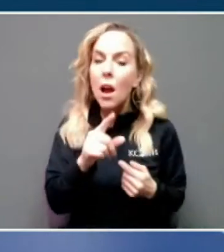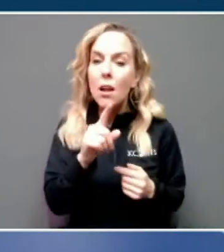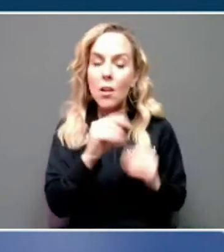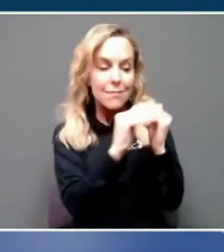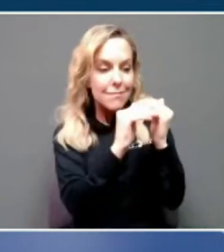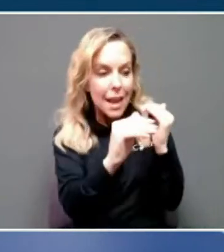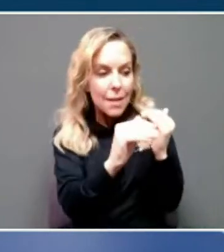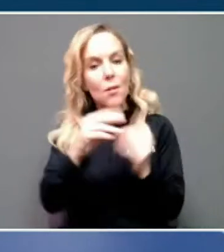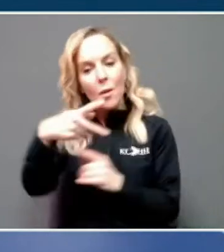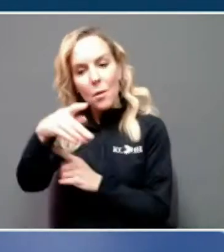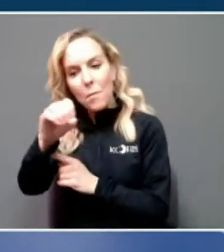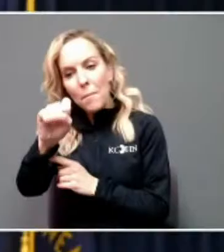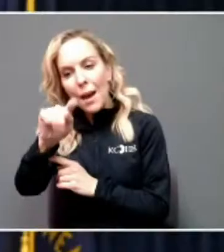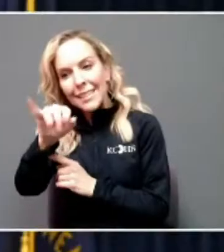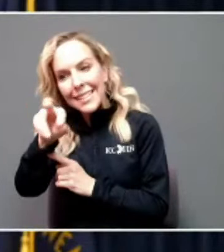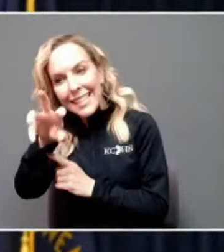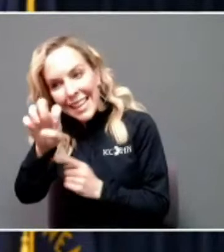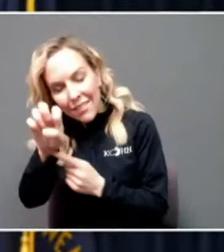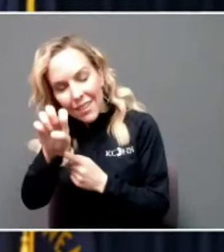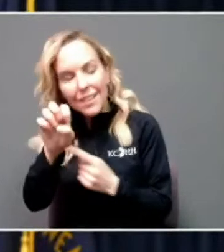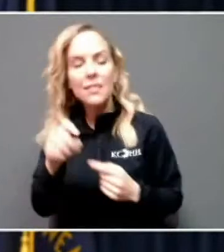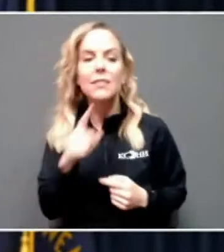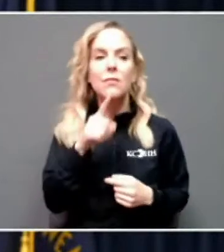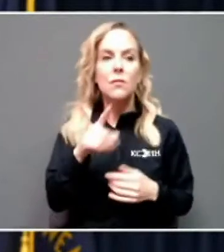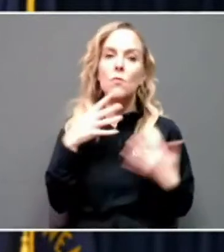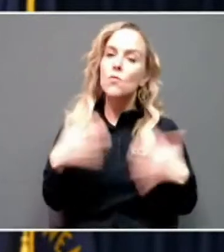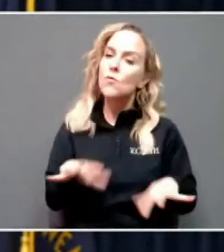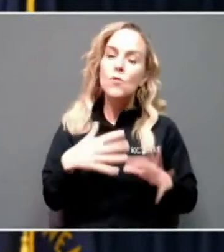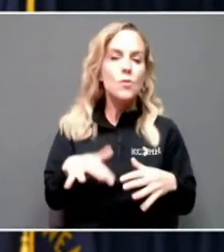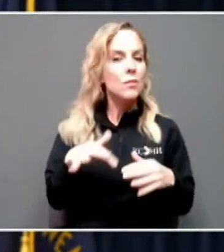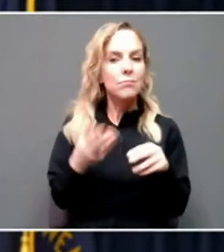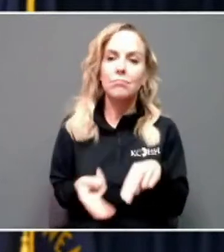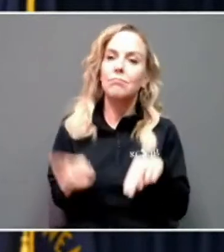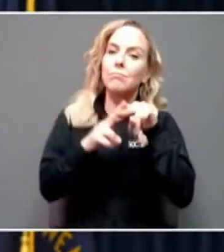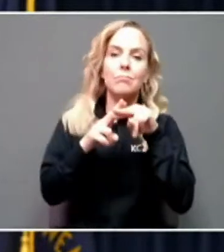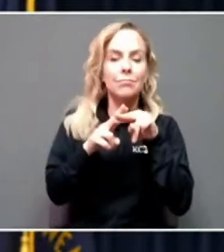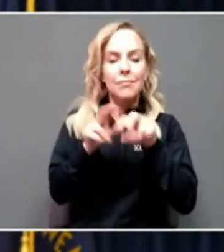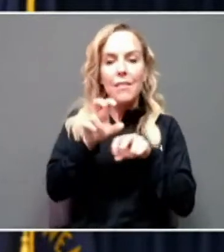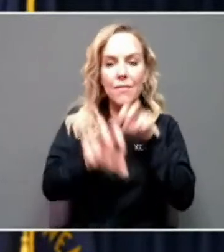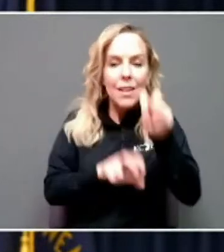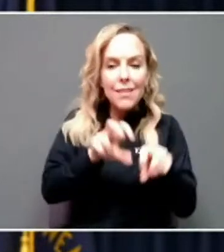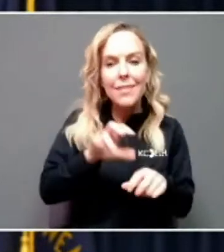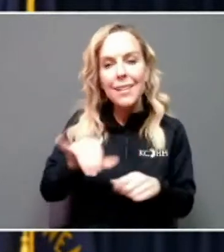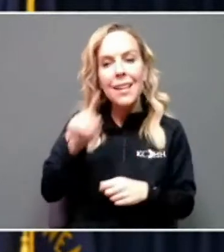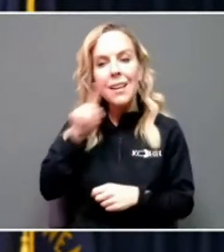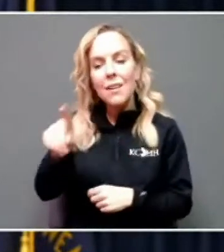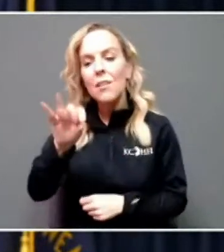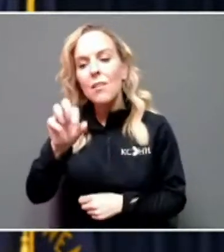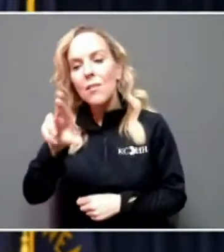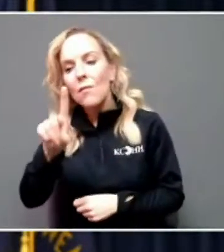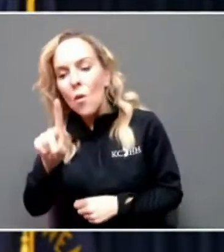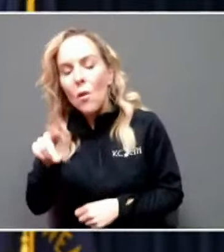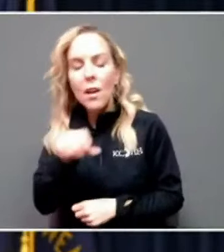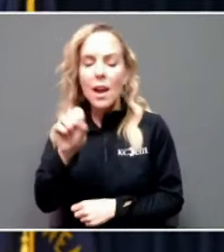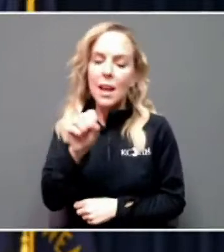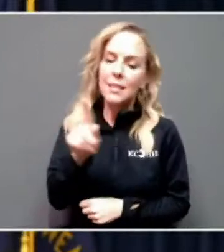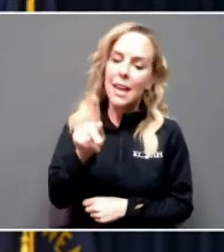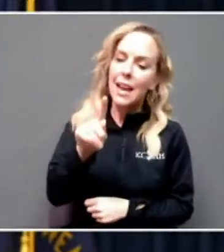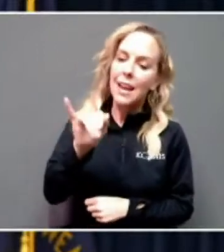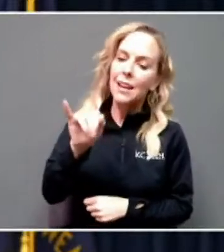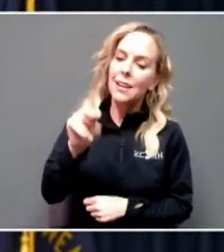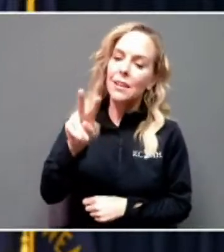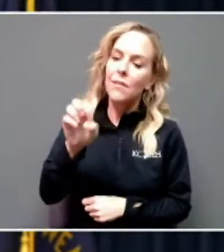recovery, including significant investments like Ford Motor Company and SK Innovation's decision to build what we believe will be the